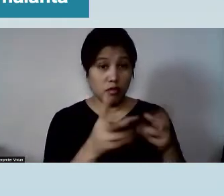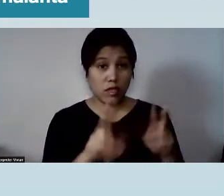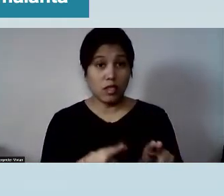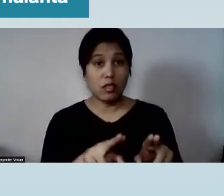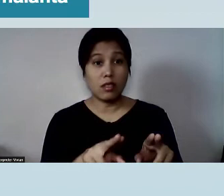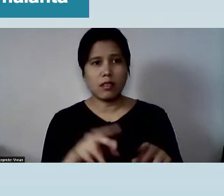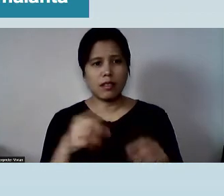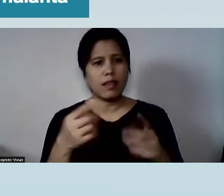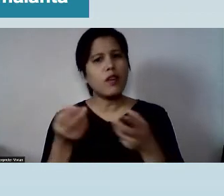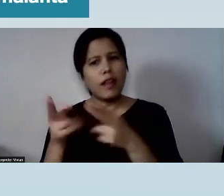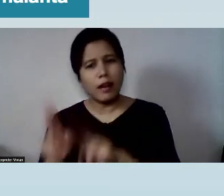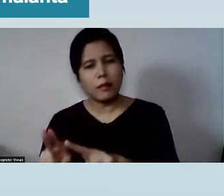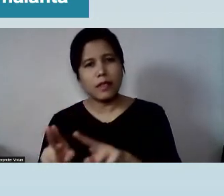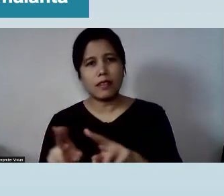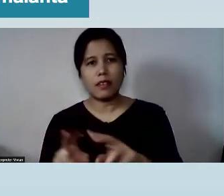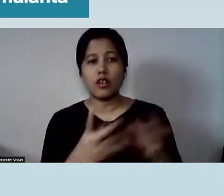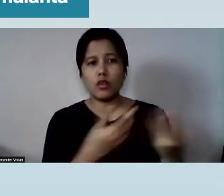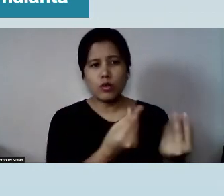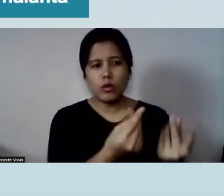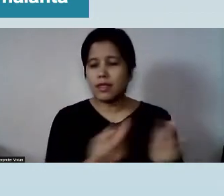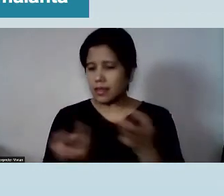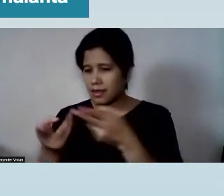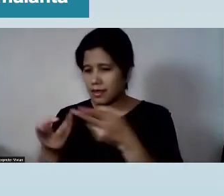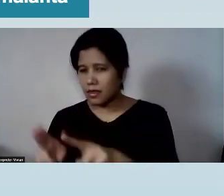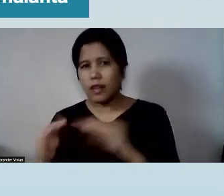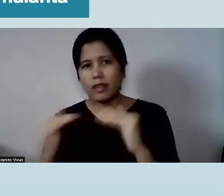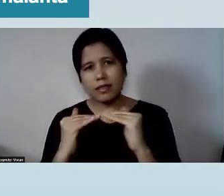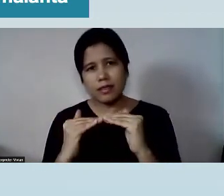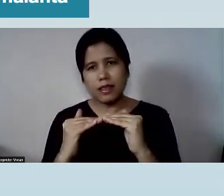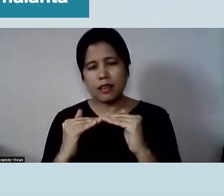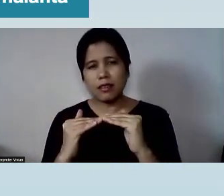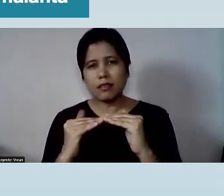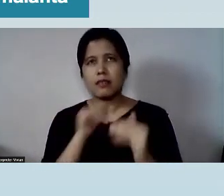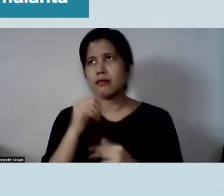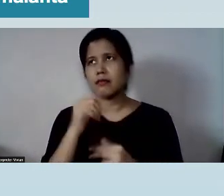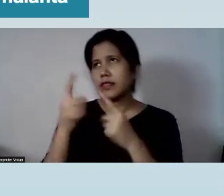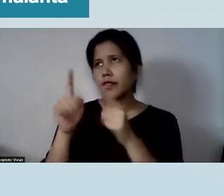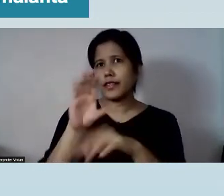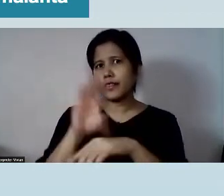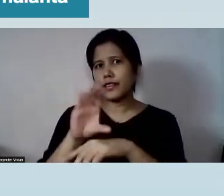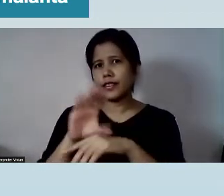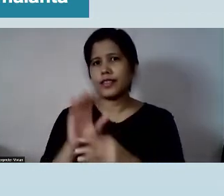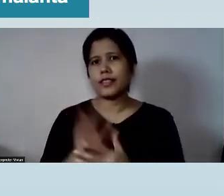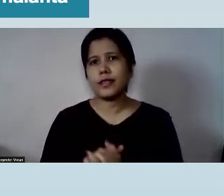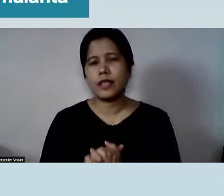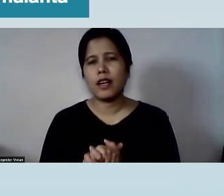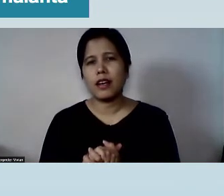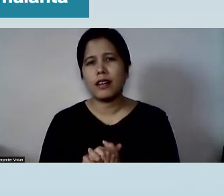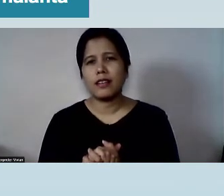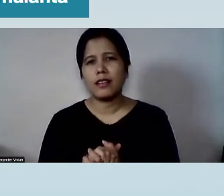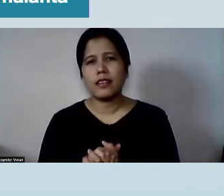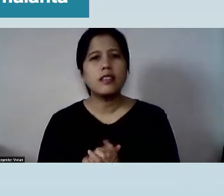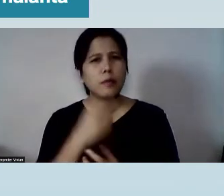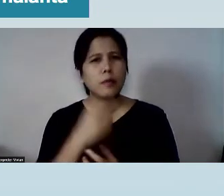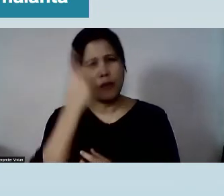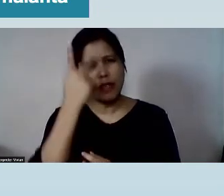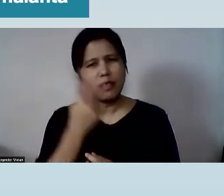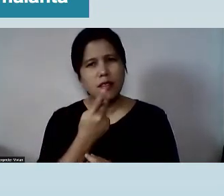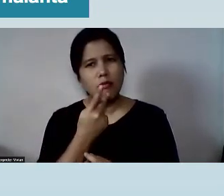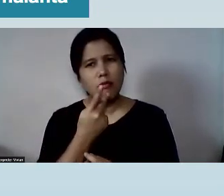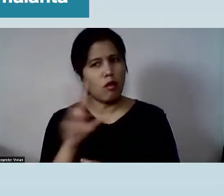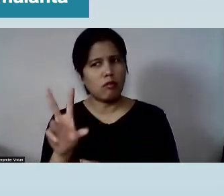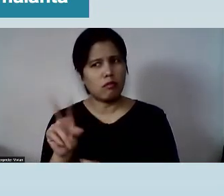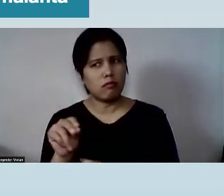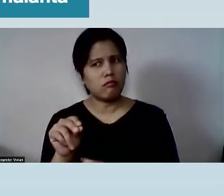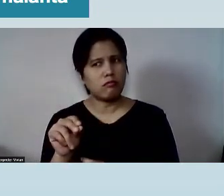mag-iisip. Kunwari, may bata, teenager, ayaw nang sumimba. So sasabihin ko sa kanya, sa parent, ganito sabi mo,